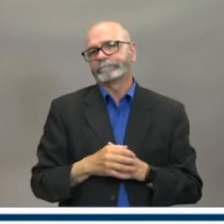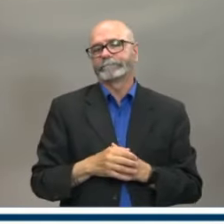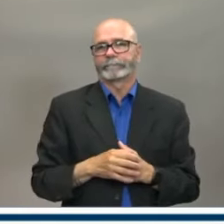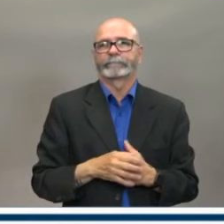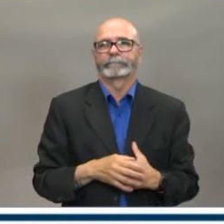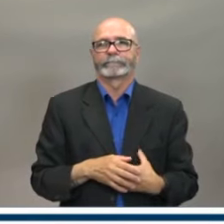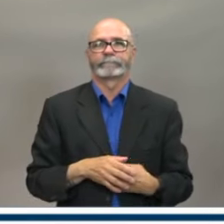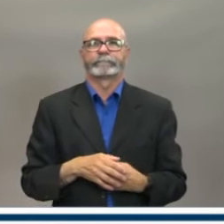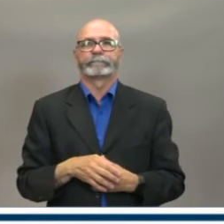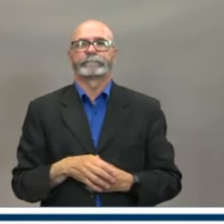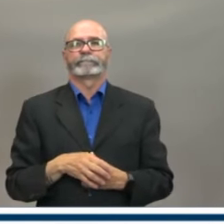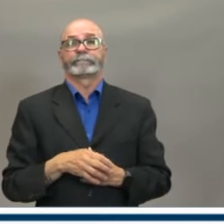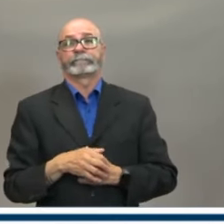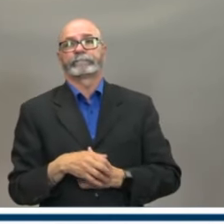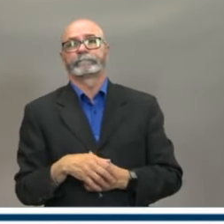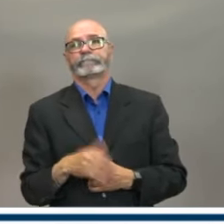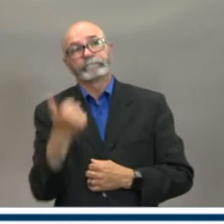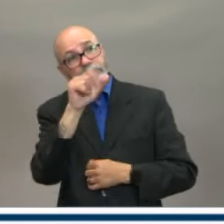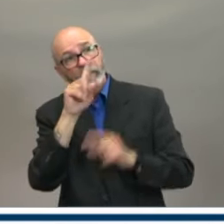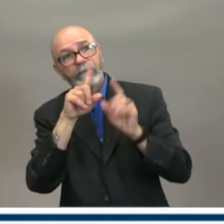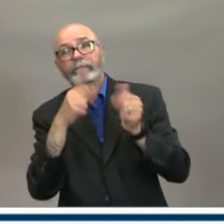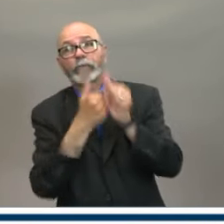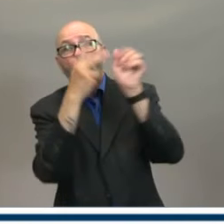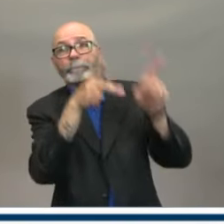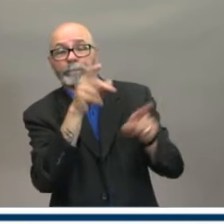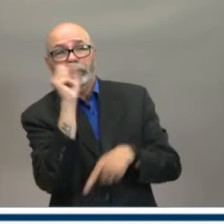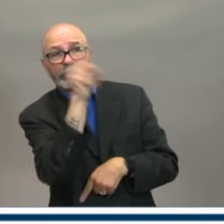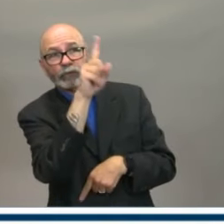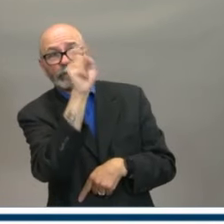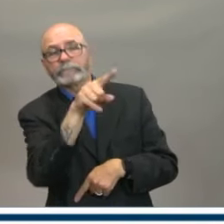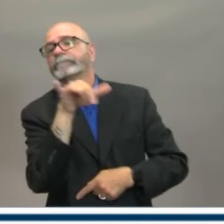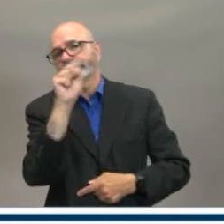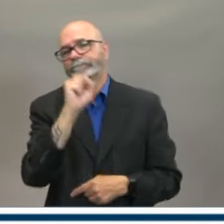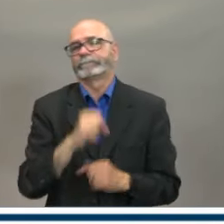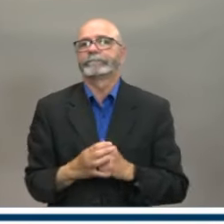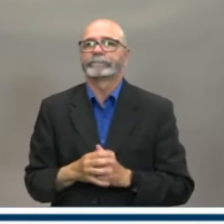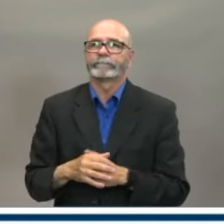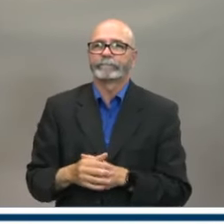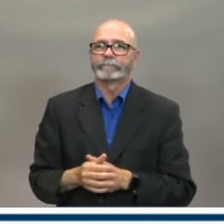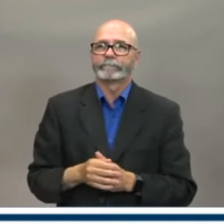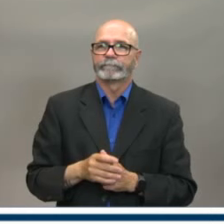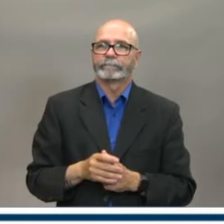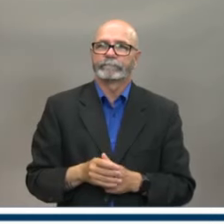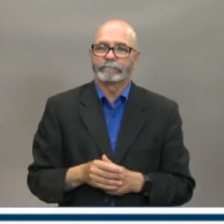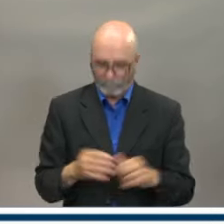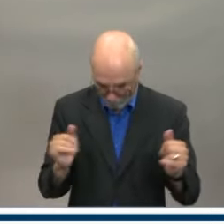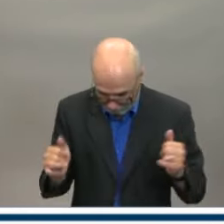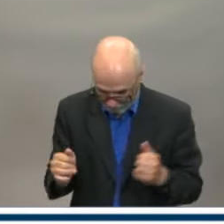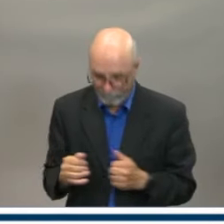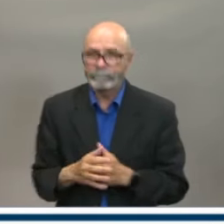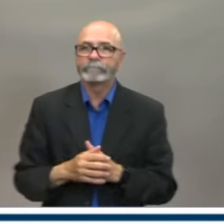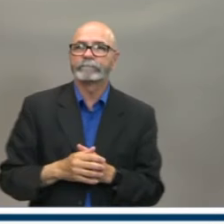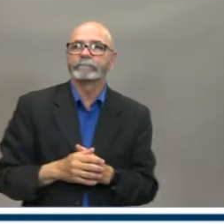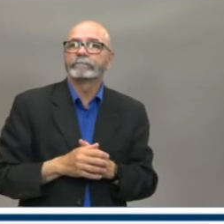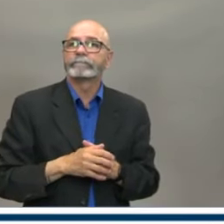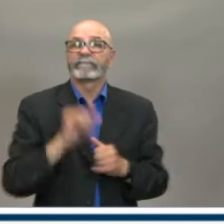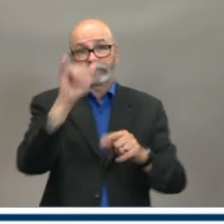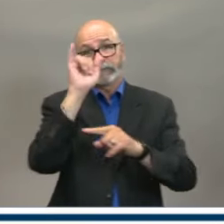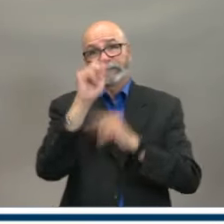have a follow-up? I do, yes. I'm wondering, the situation at Northwood, does that have to